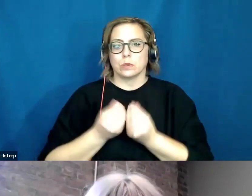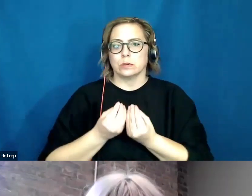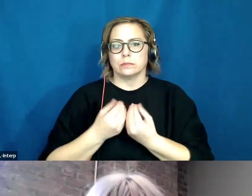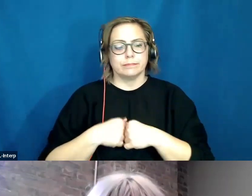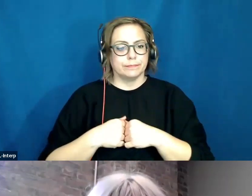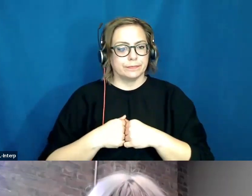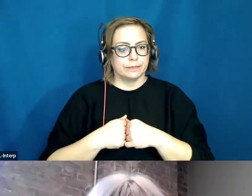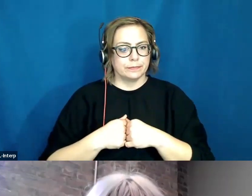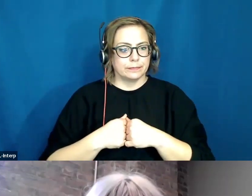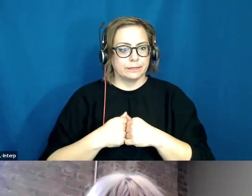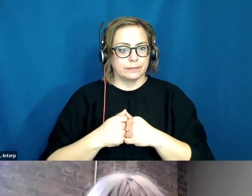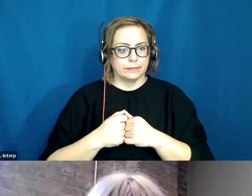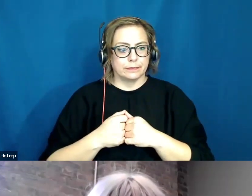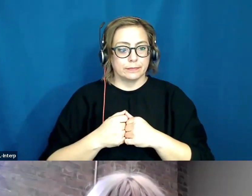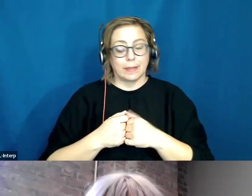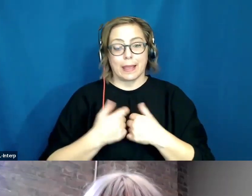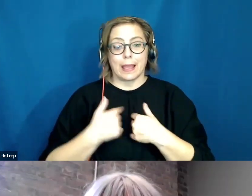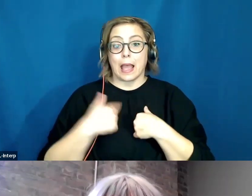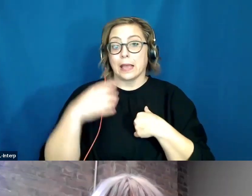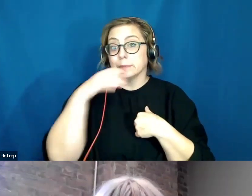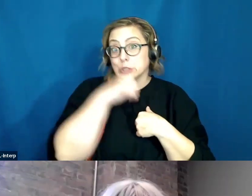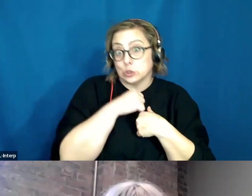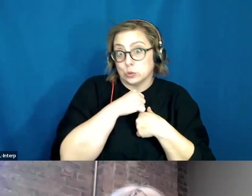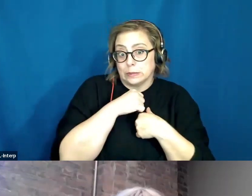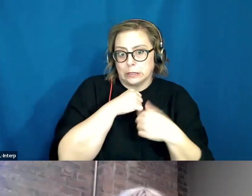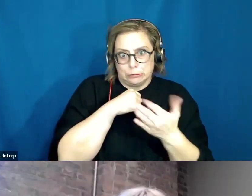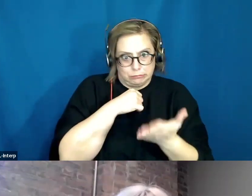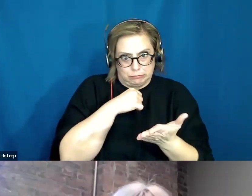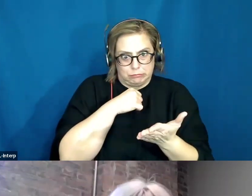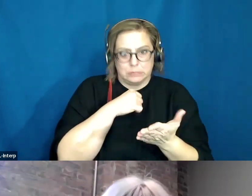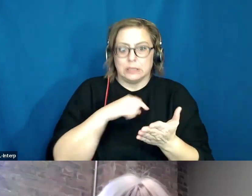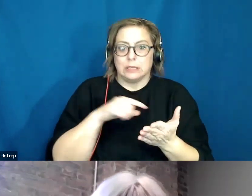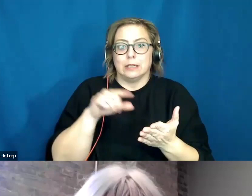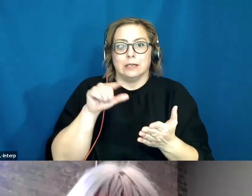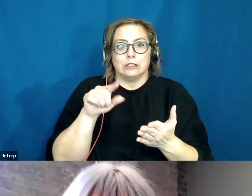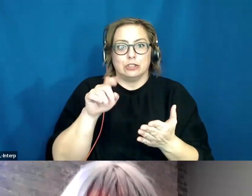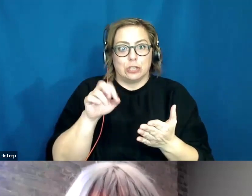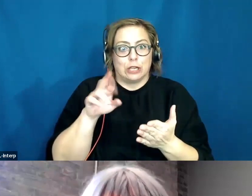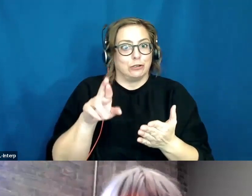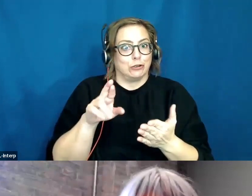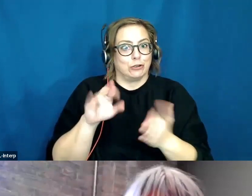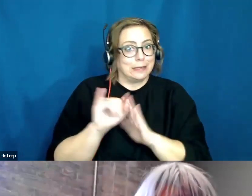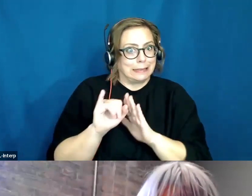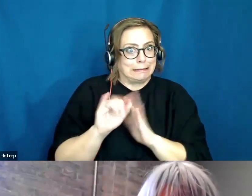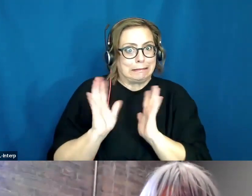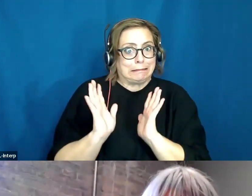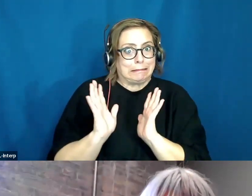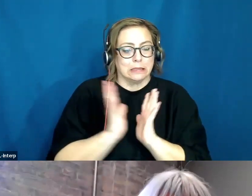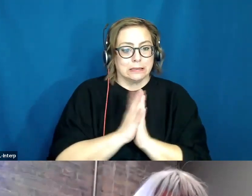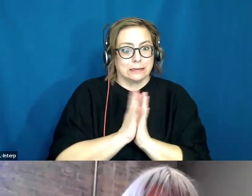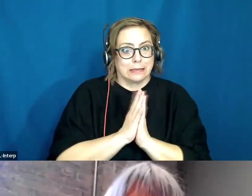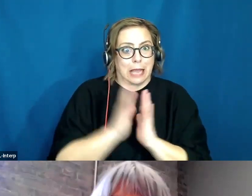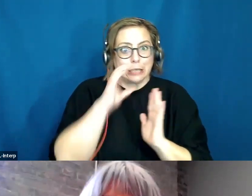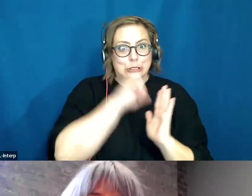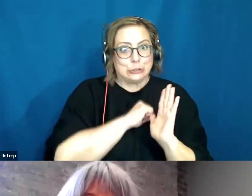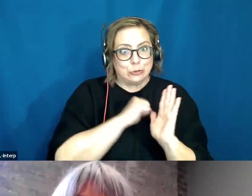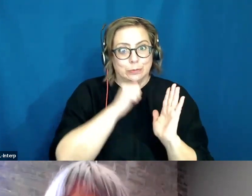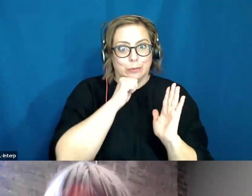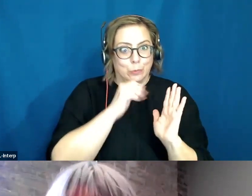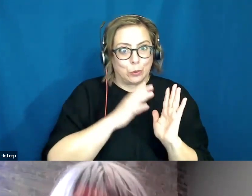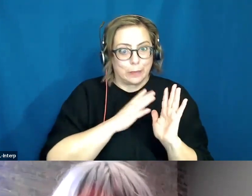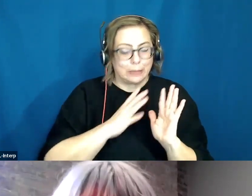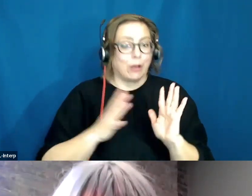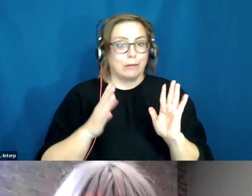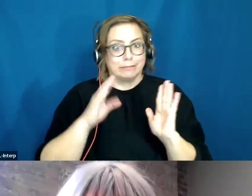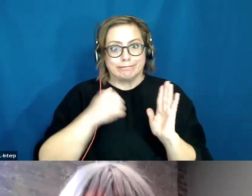so I am actually making an assumption about your gender identity. No, you're right. I apologize.